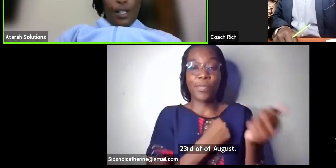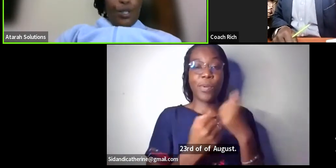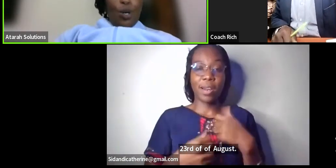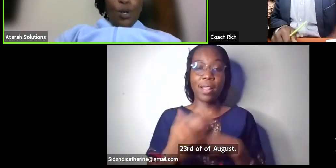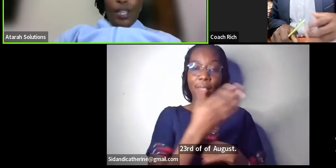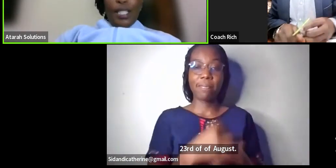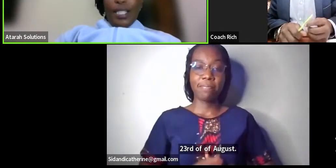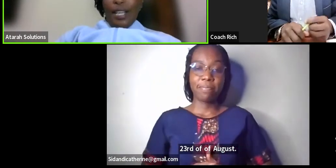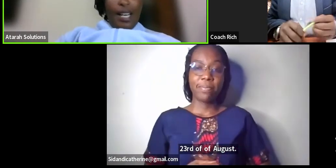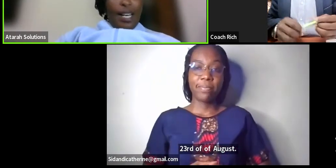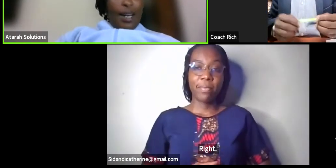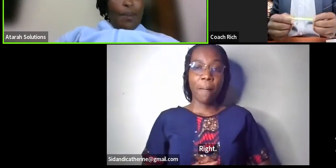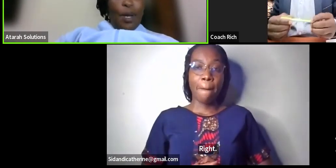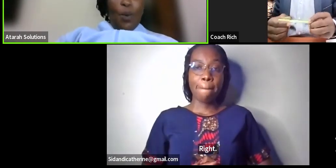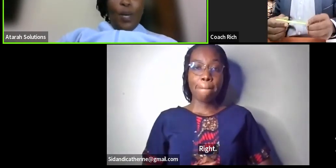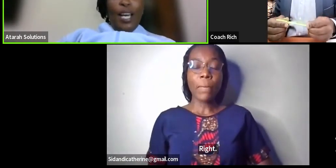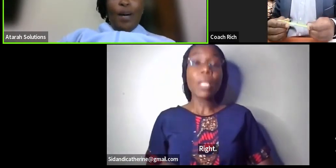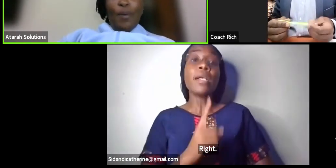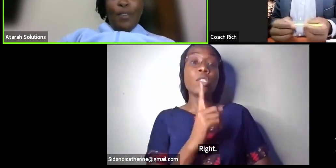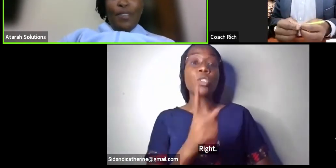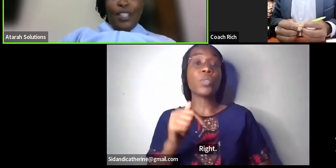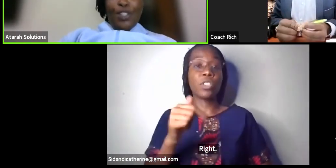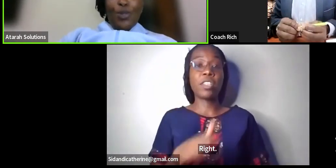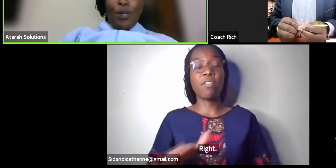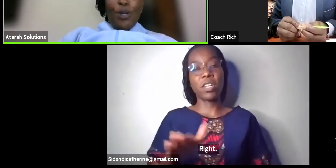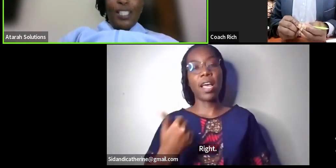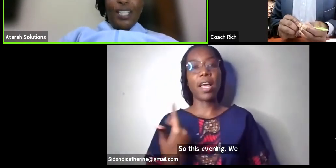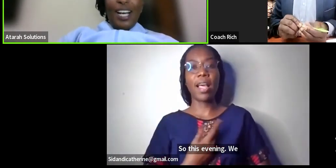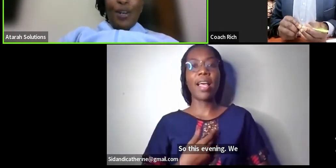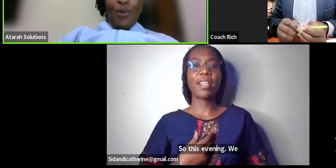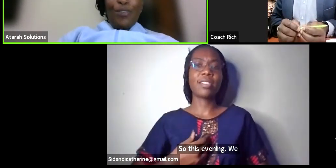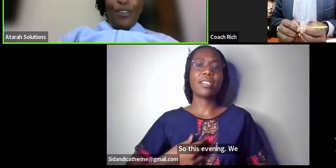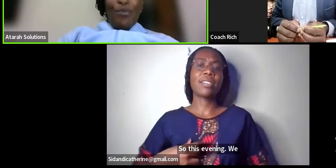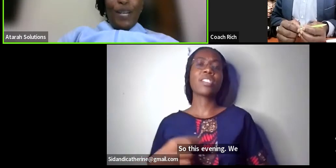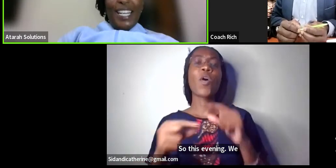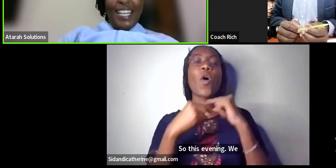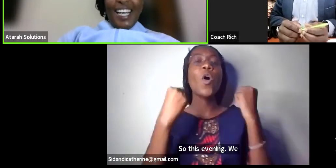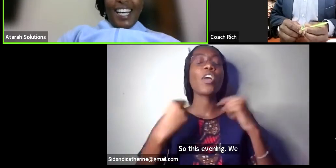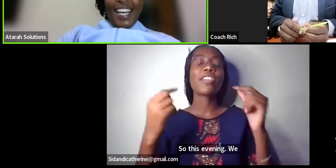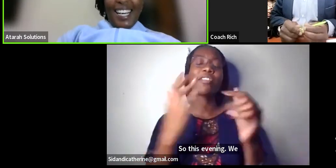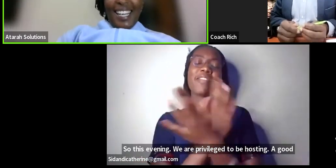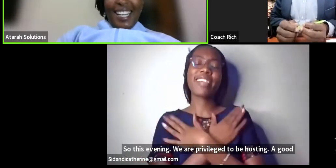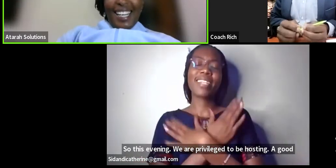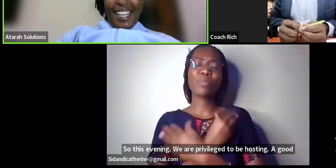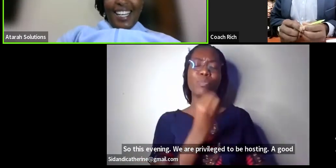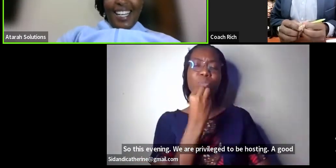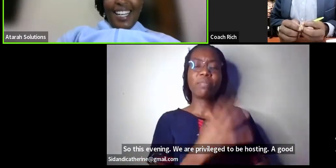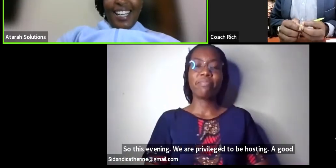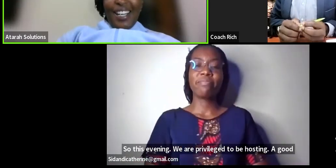Right. So this evening, we are privileged to be hosting a good friend of mine